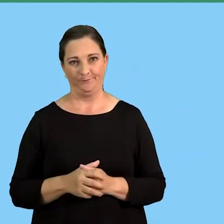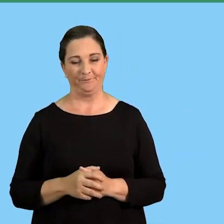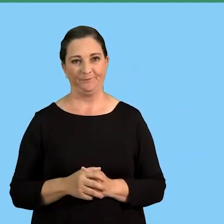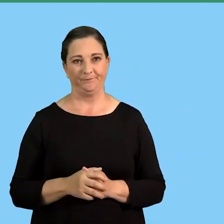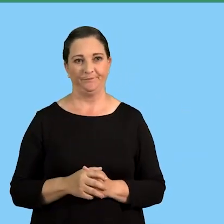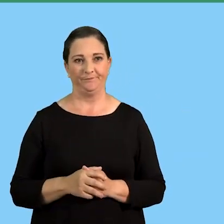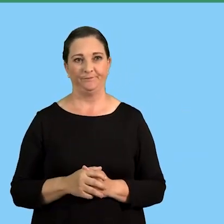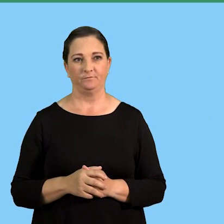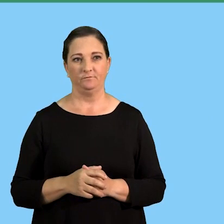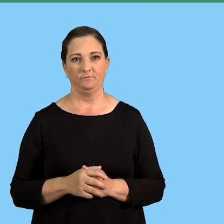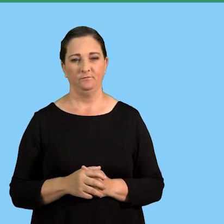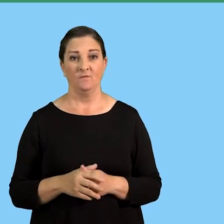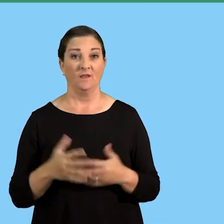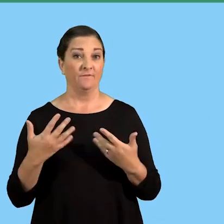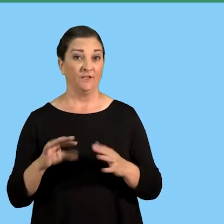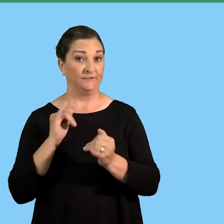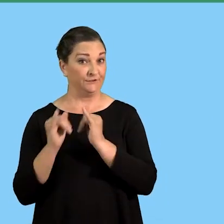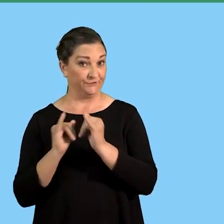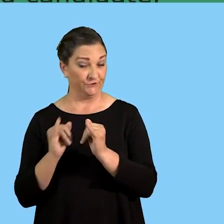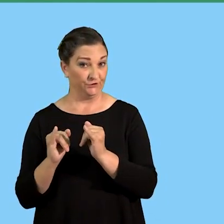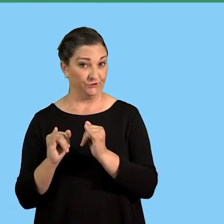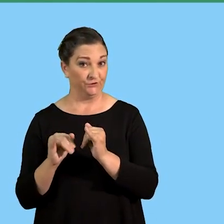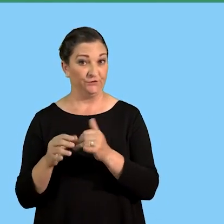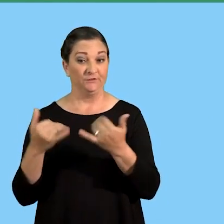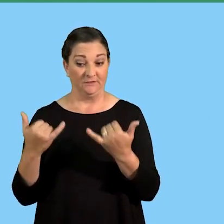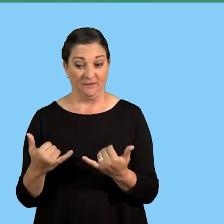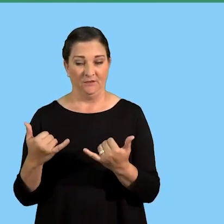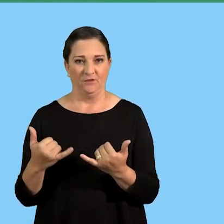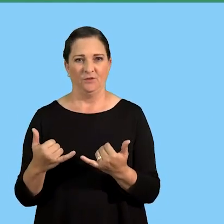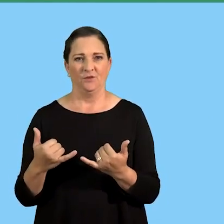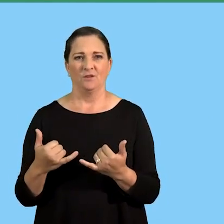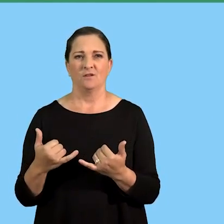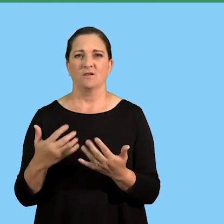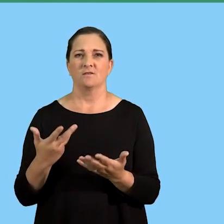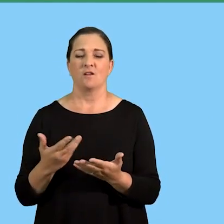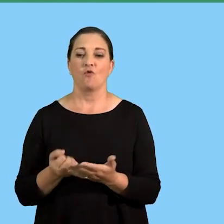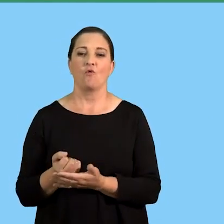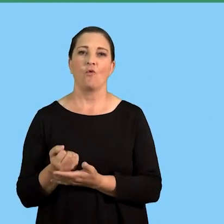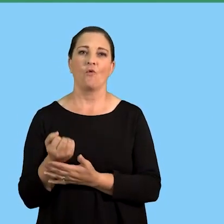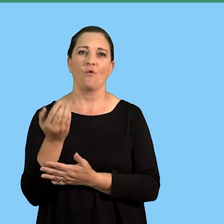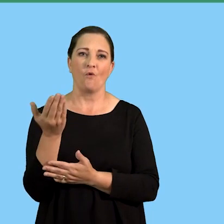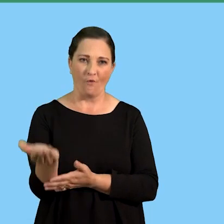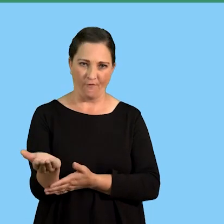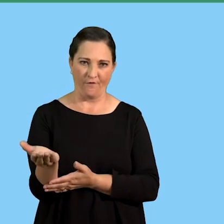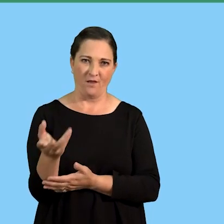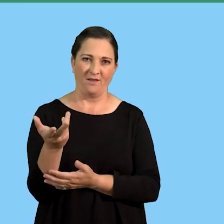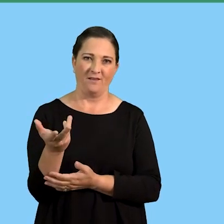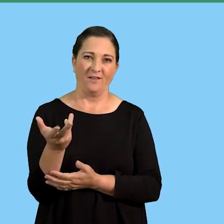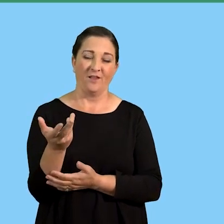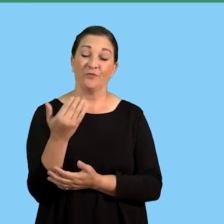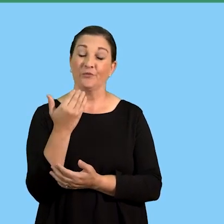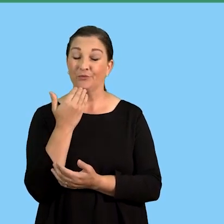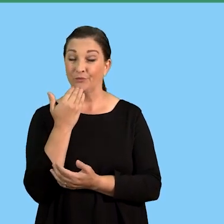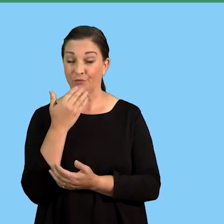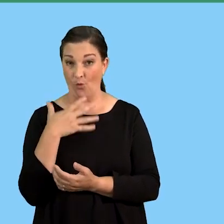interview. And then once you are done, you need to then give a written offer of employment